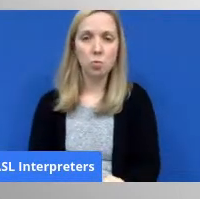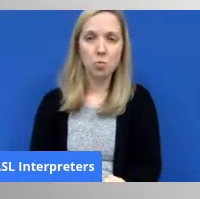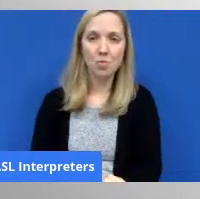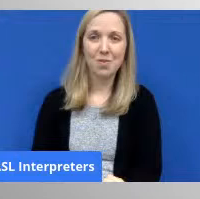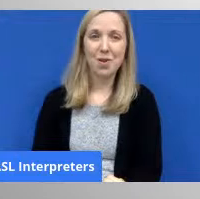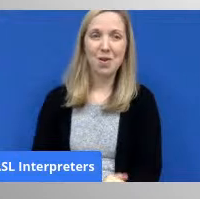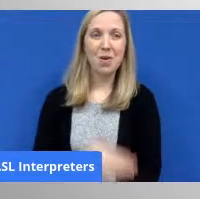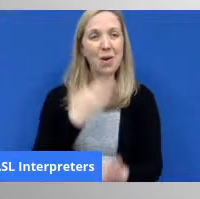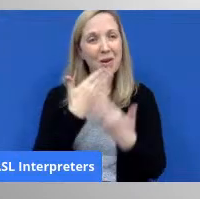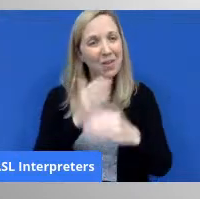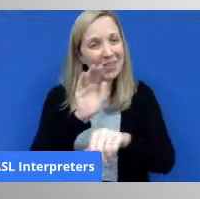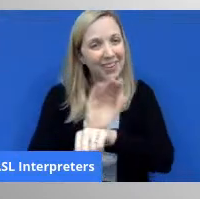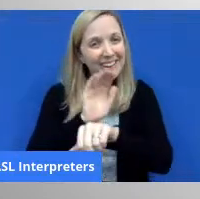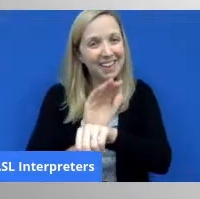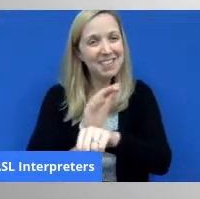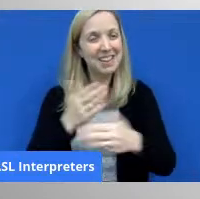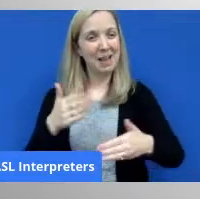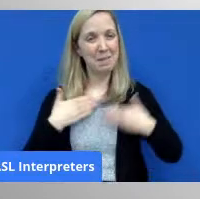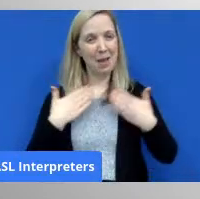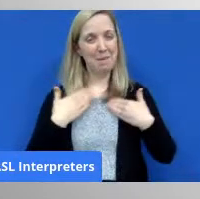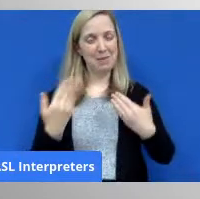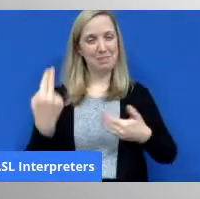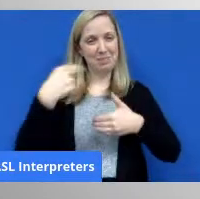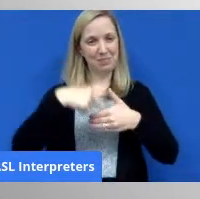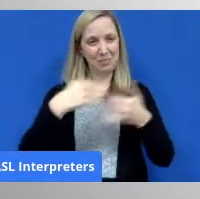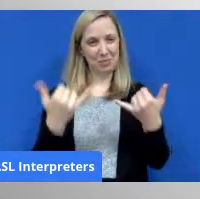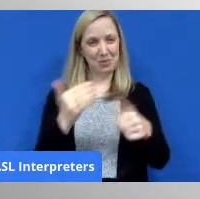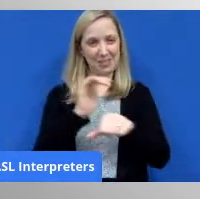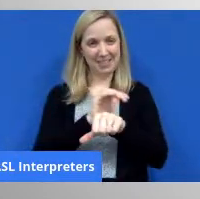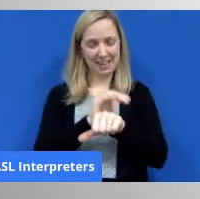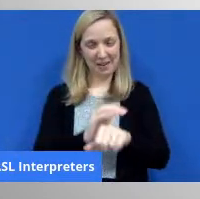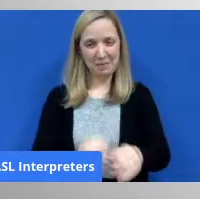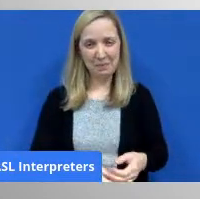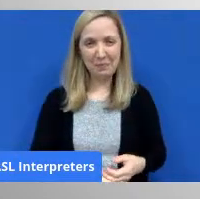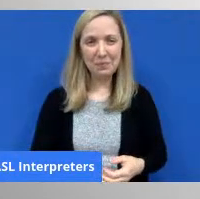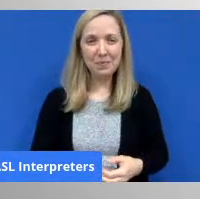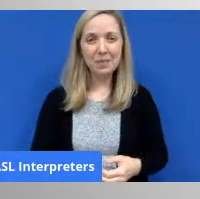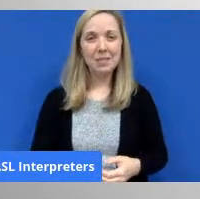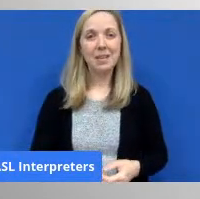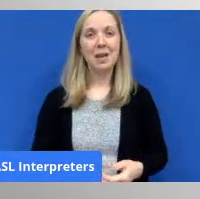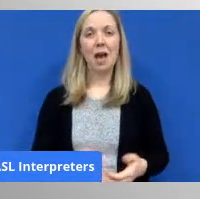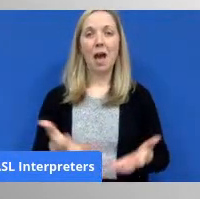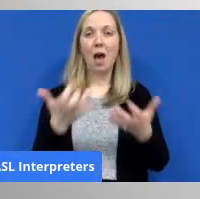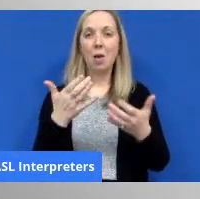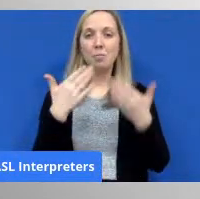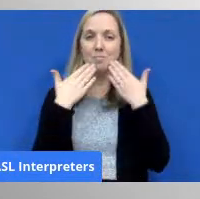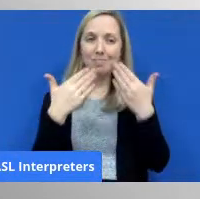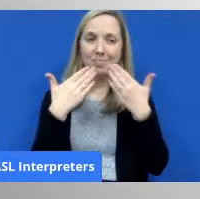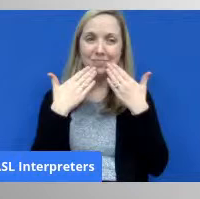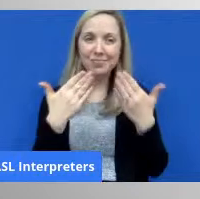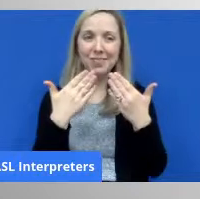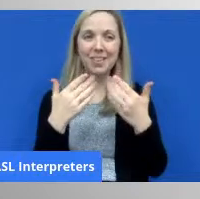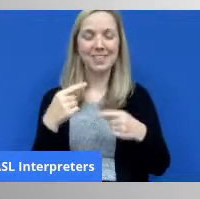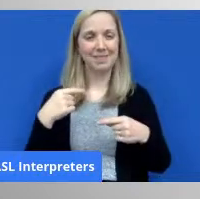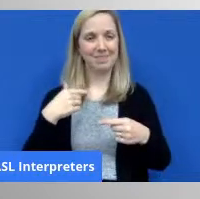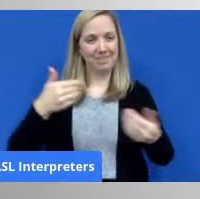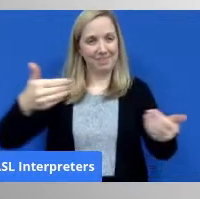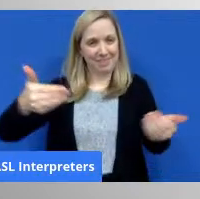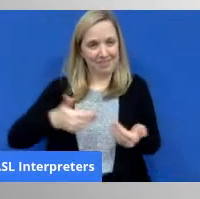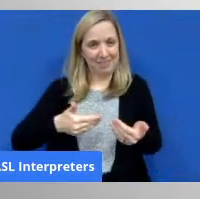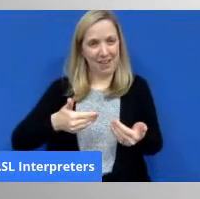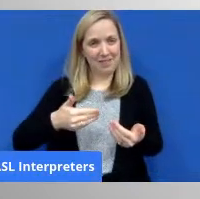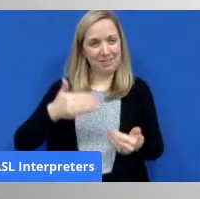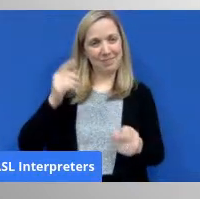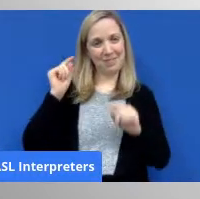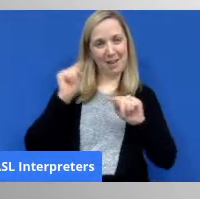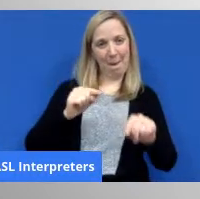Well, good evening. I'm very happy to be here tonight. I want to thank you for the invitation to present. We're always